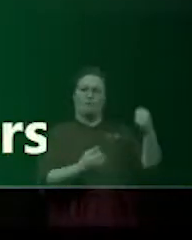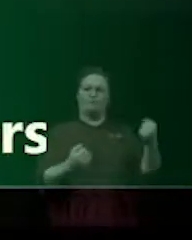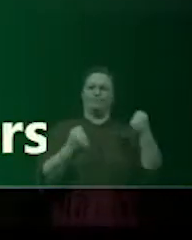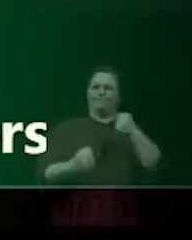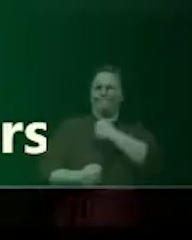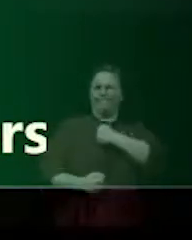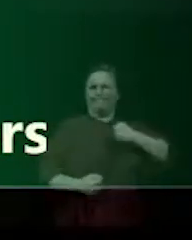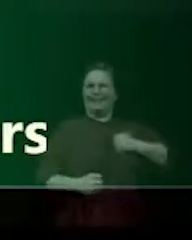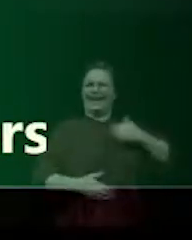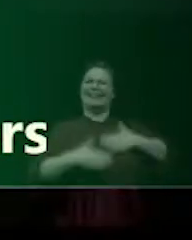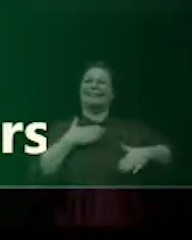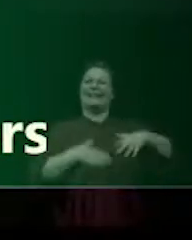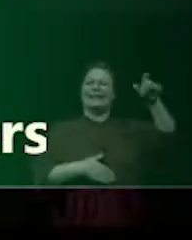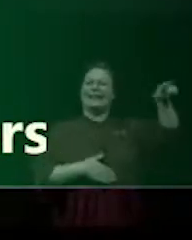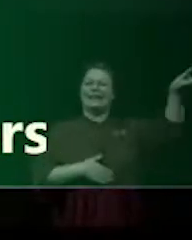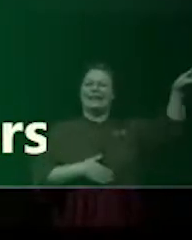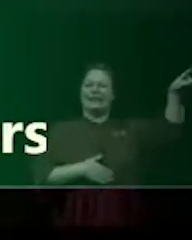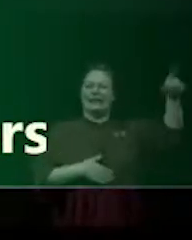to